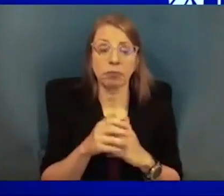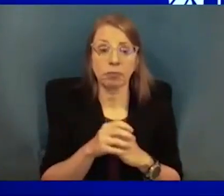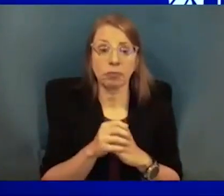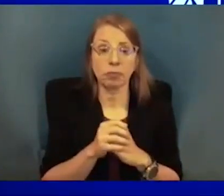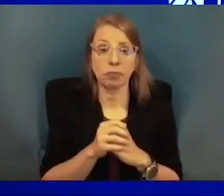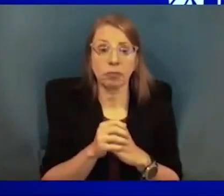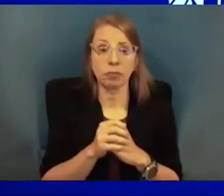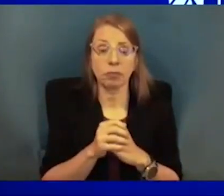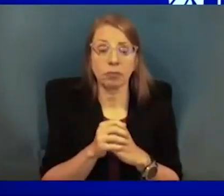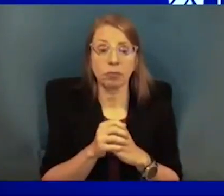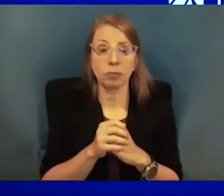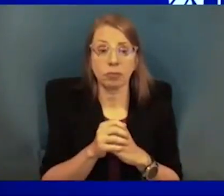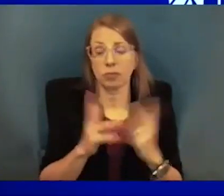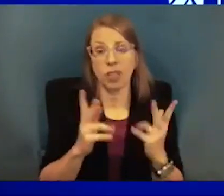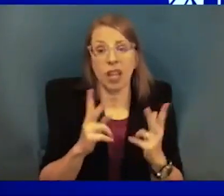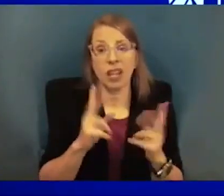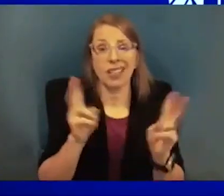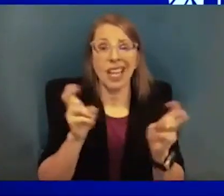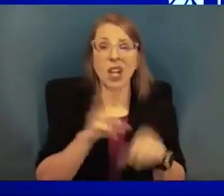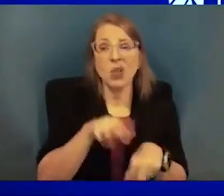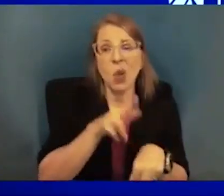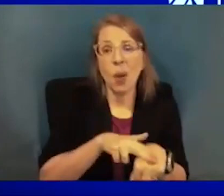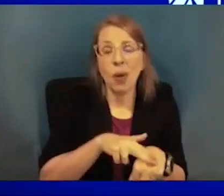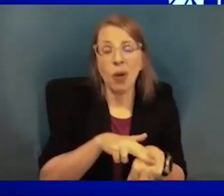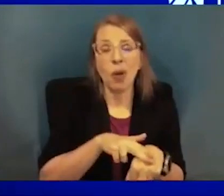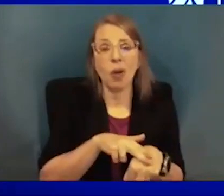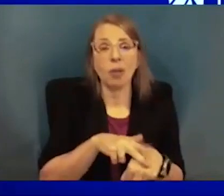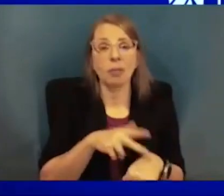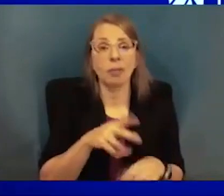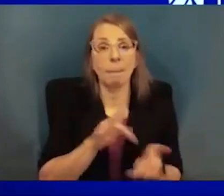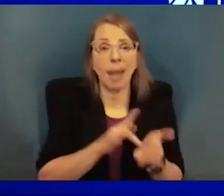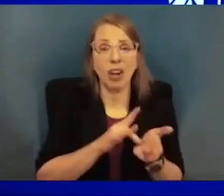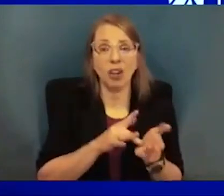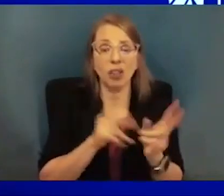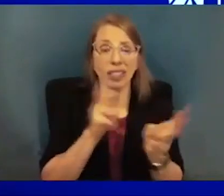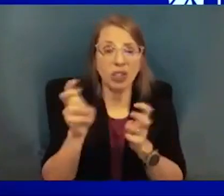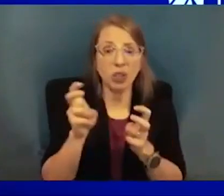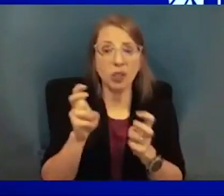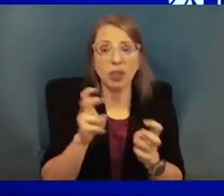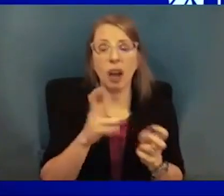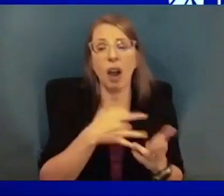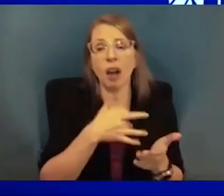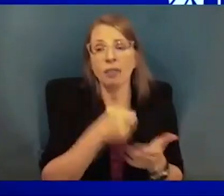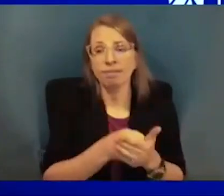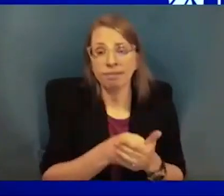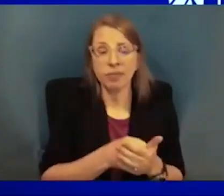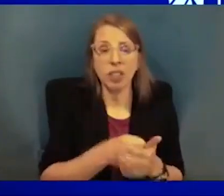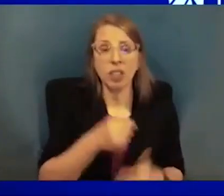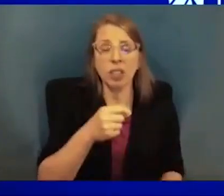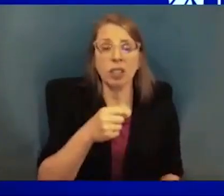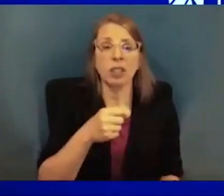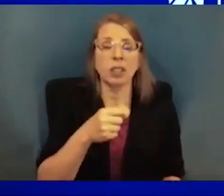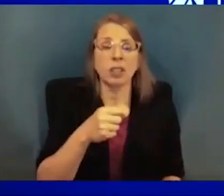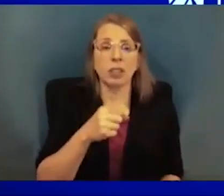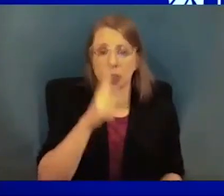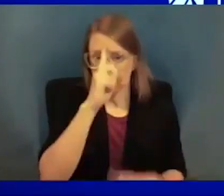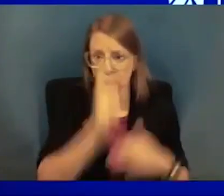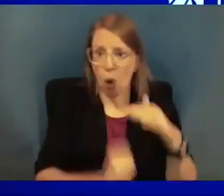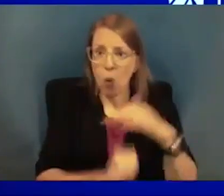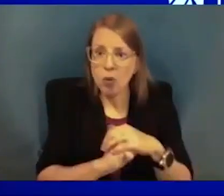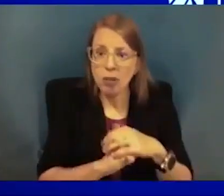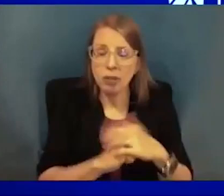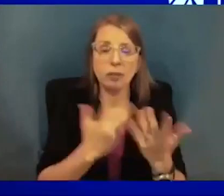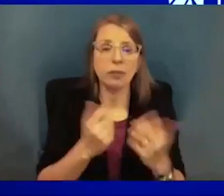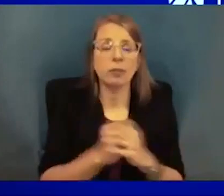unquote normal medical issues, heart attack, stroke, other types of infections, other types of medical problems as well. So we do have a very